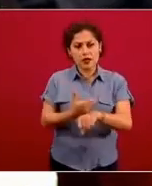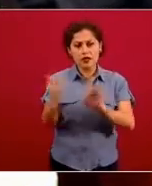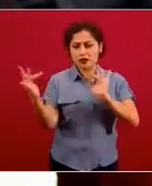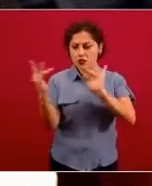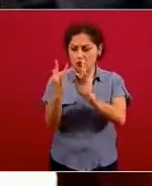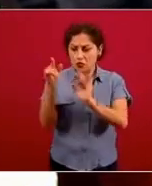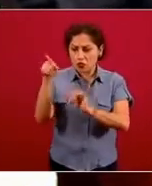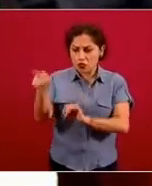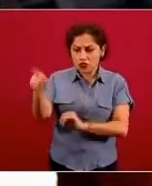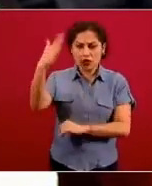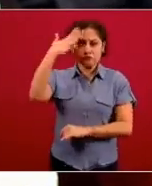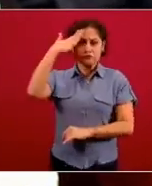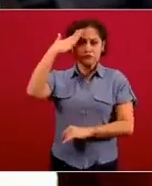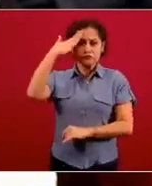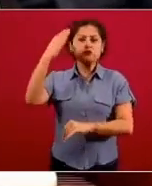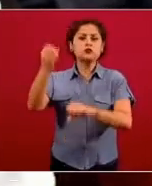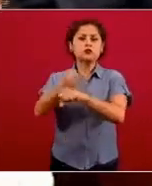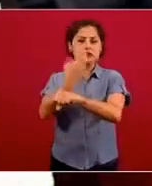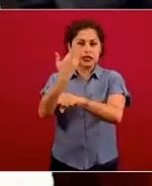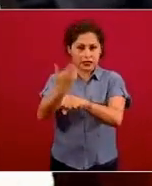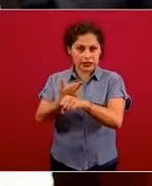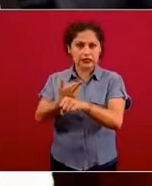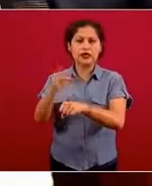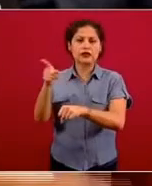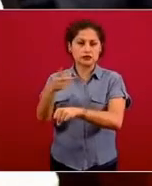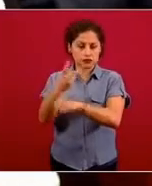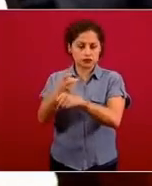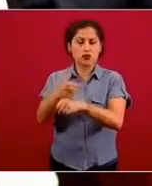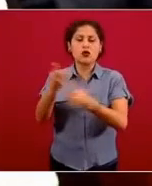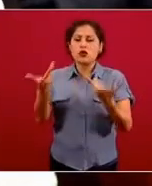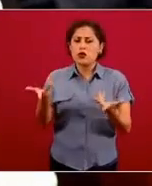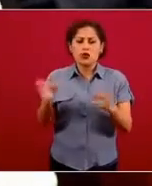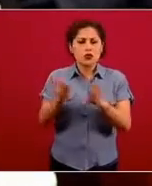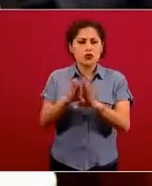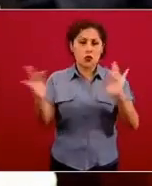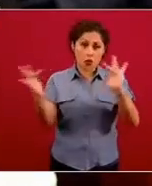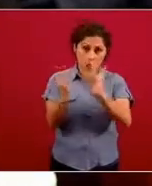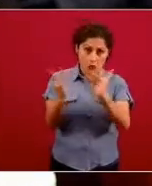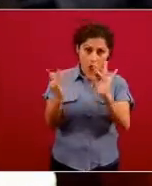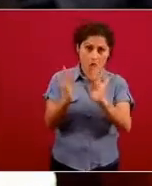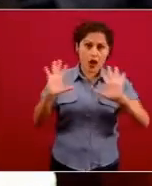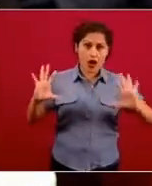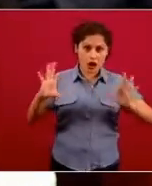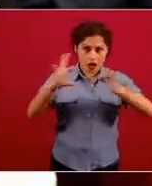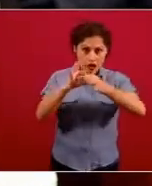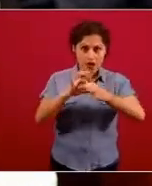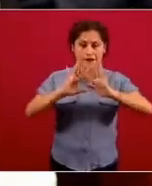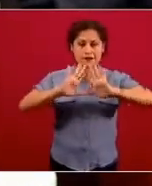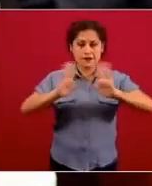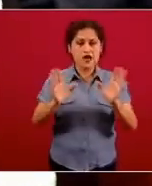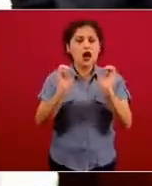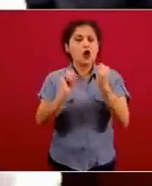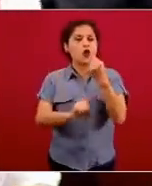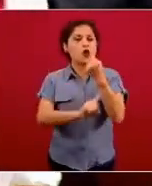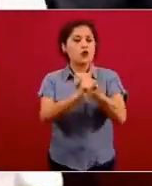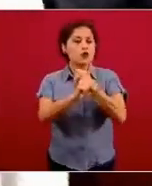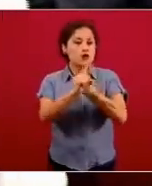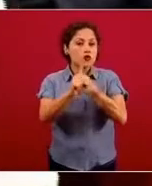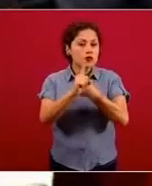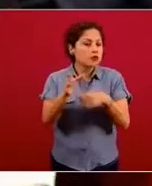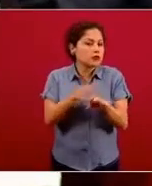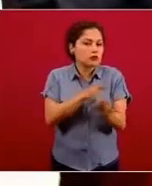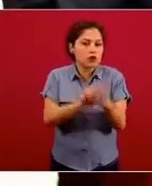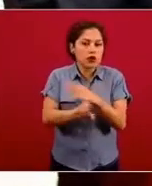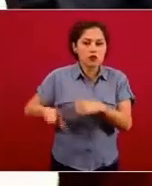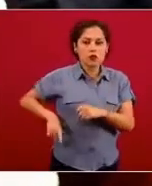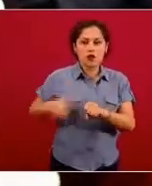well synchronized, harmonized are the governors with what you are saying? Is there synchronicity? Are there problems